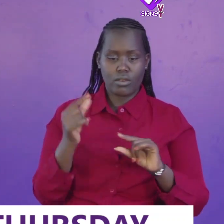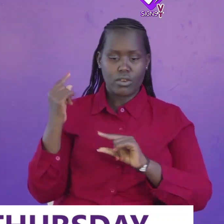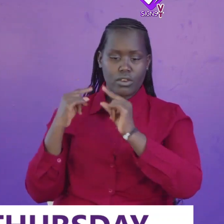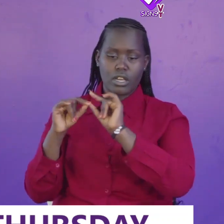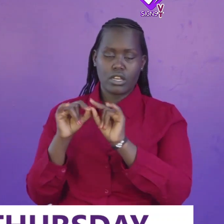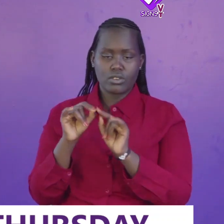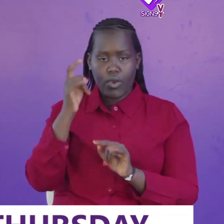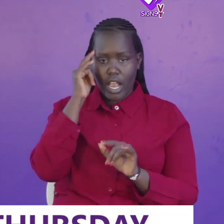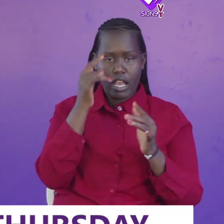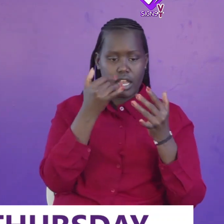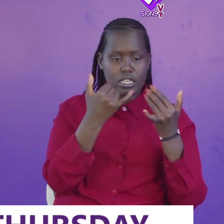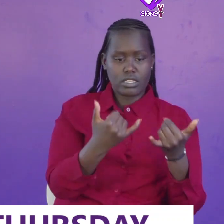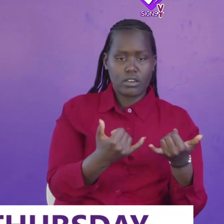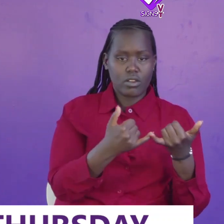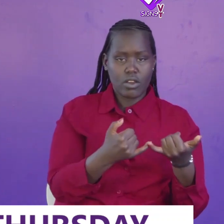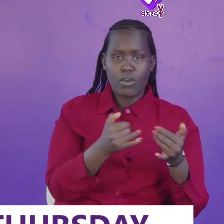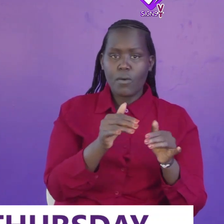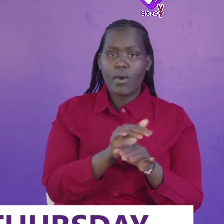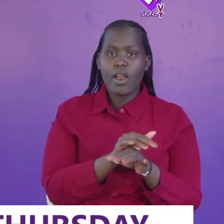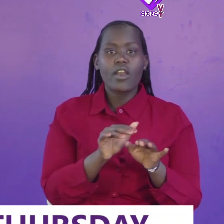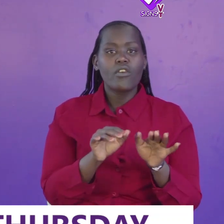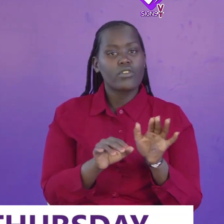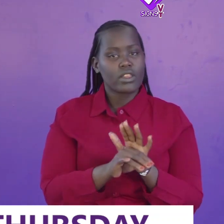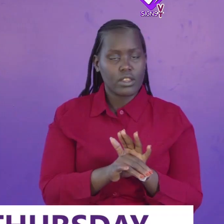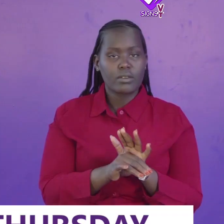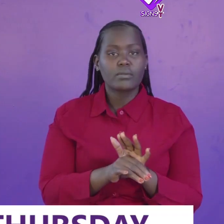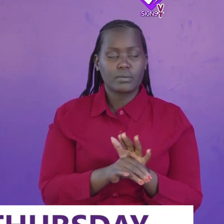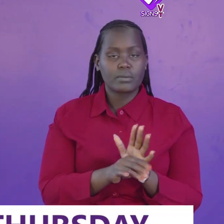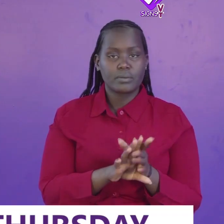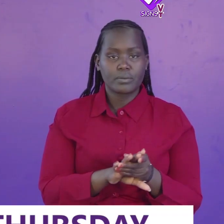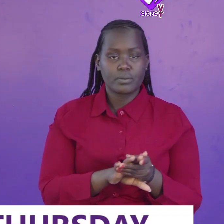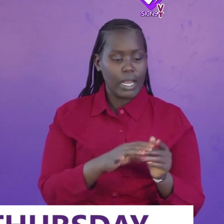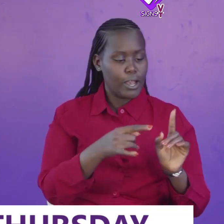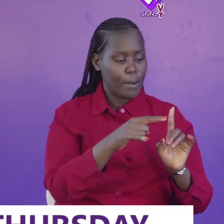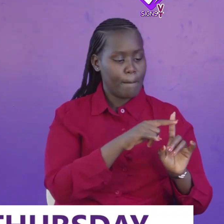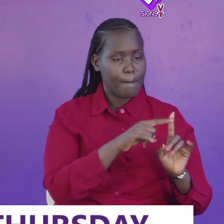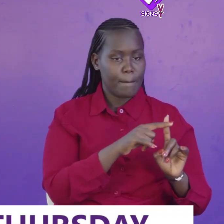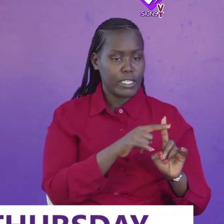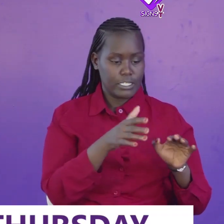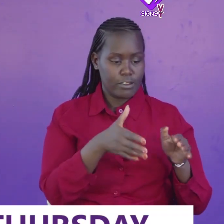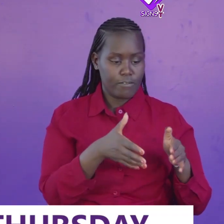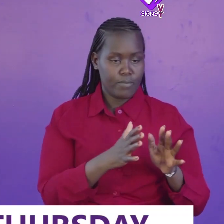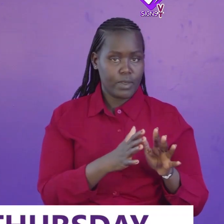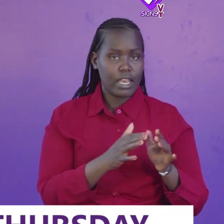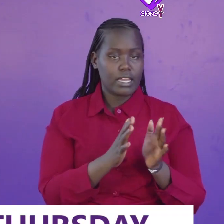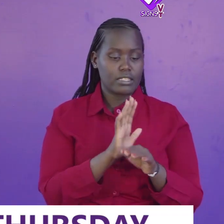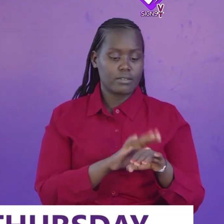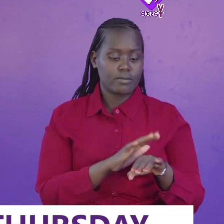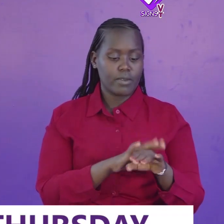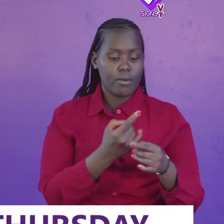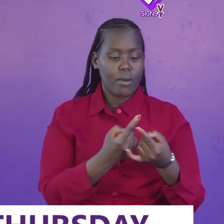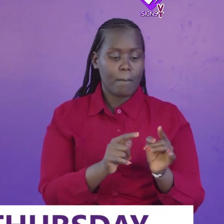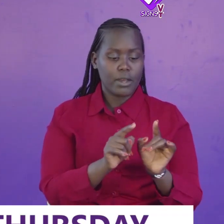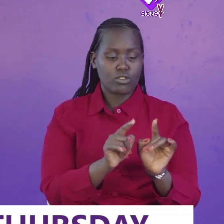as of now everything is on a very positive note and it's very good, but